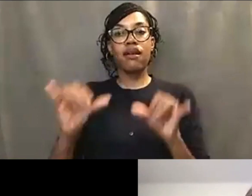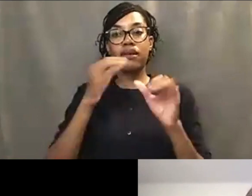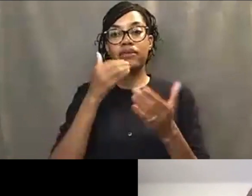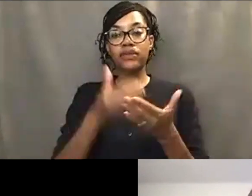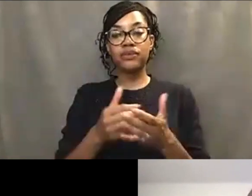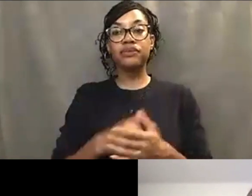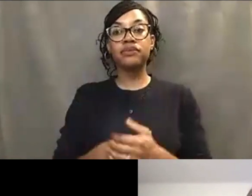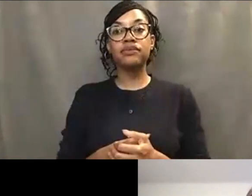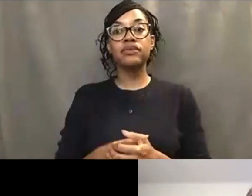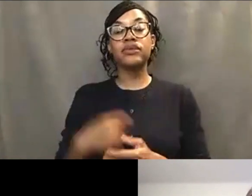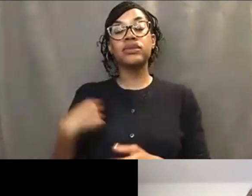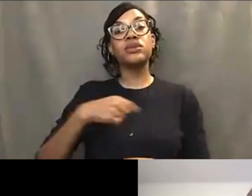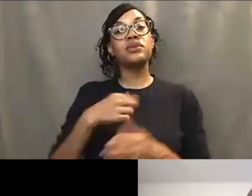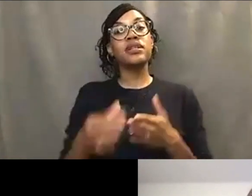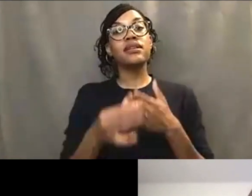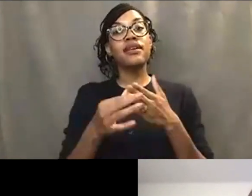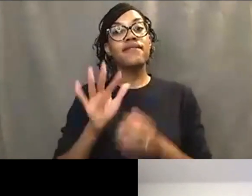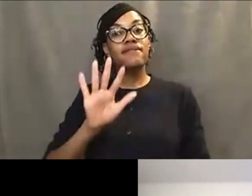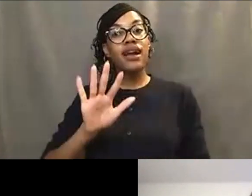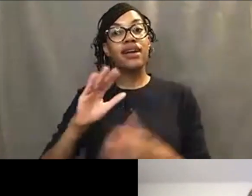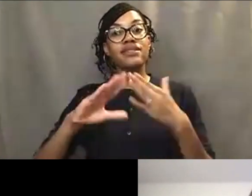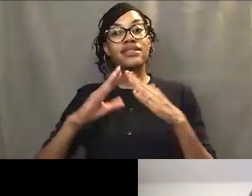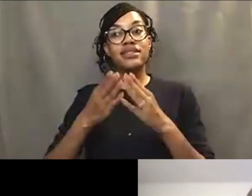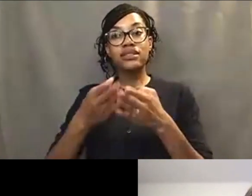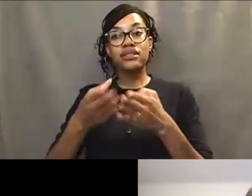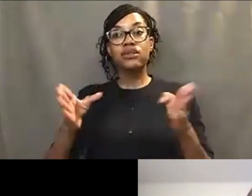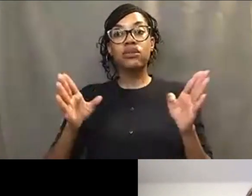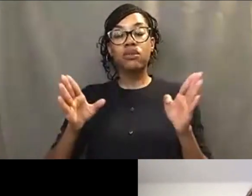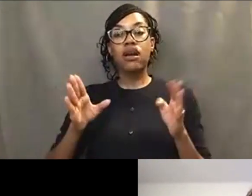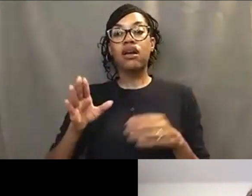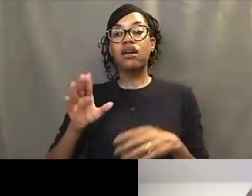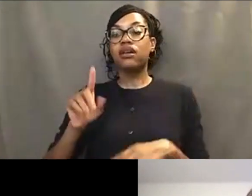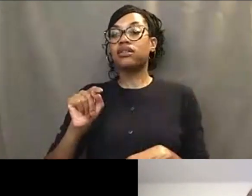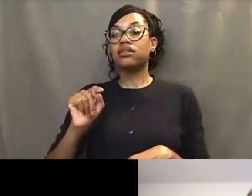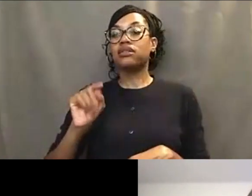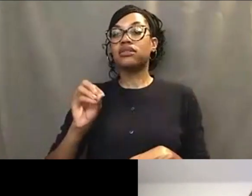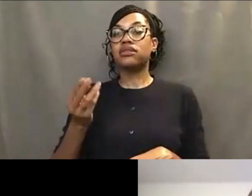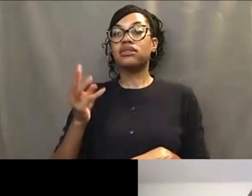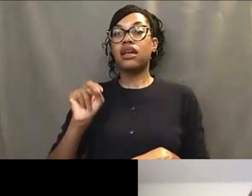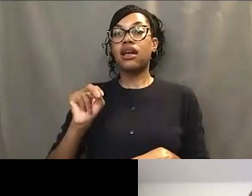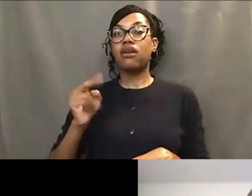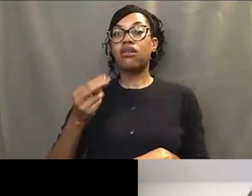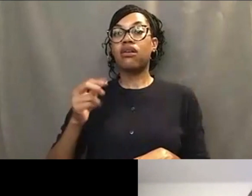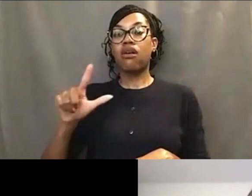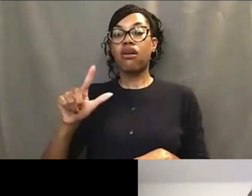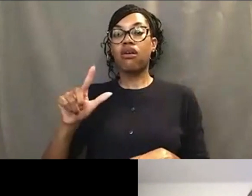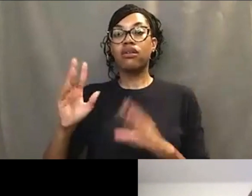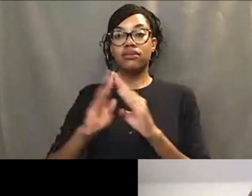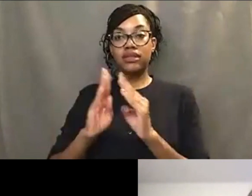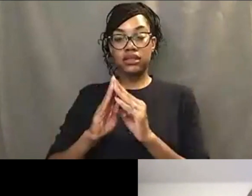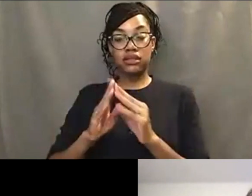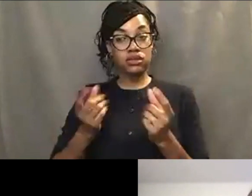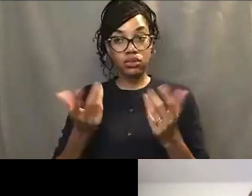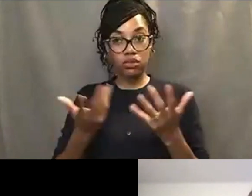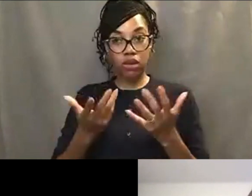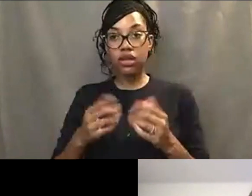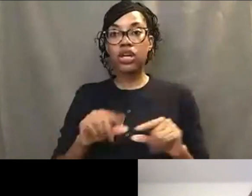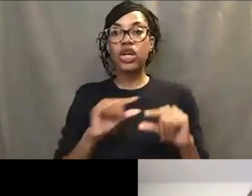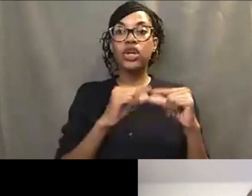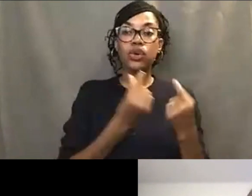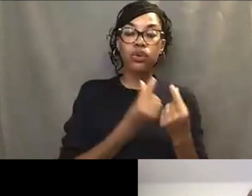5 citywide town halls that brought together housing justice, environmental justice experts, groups like